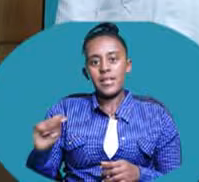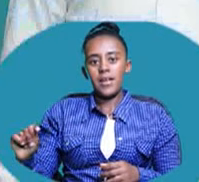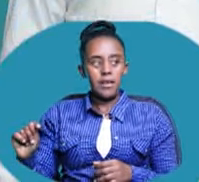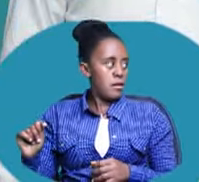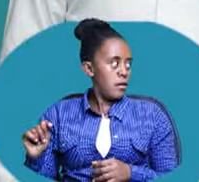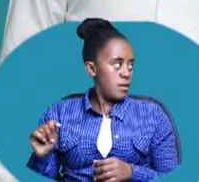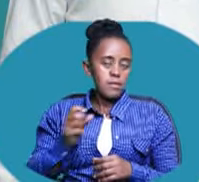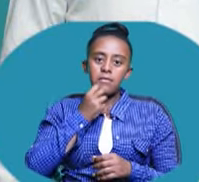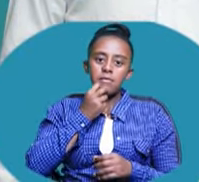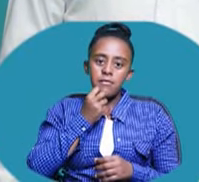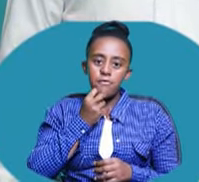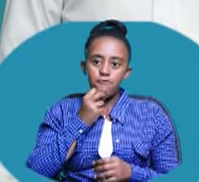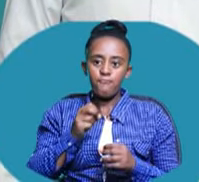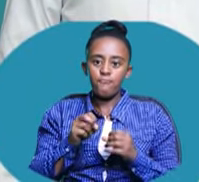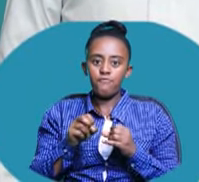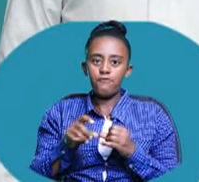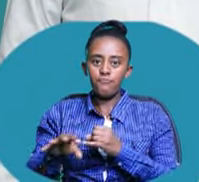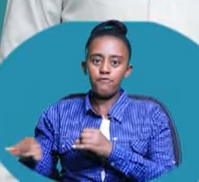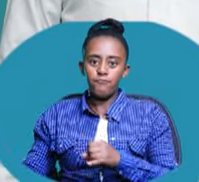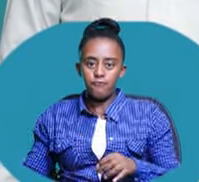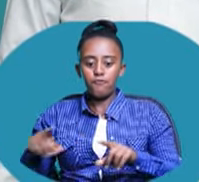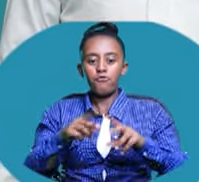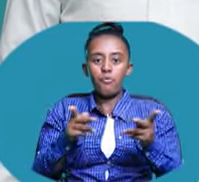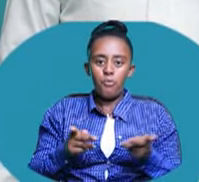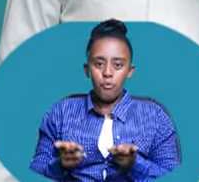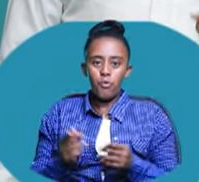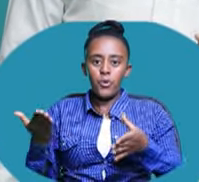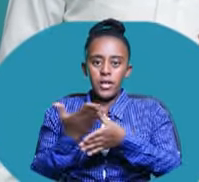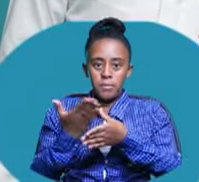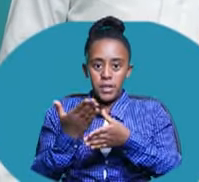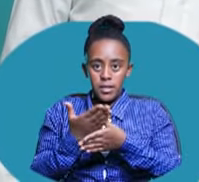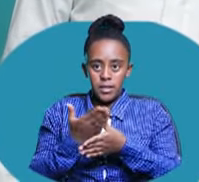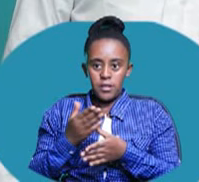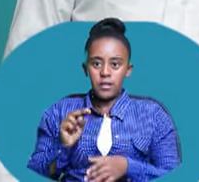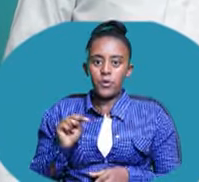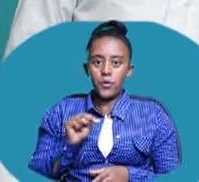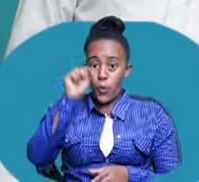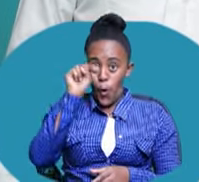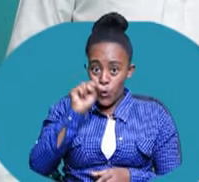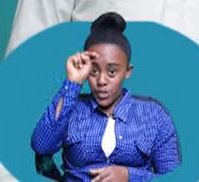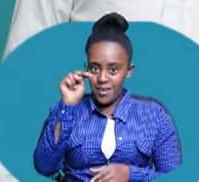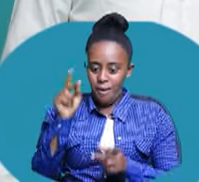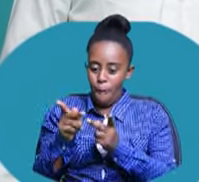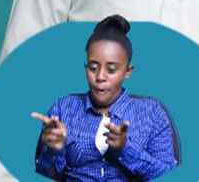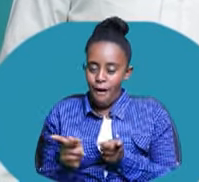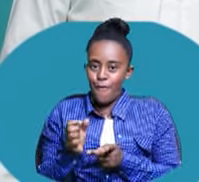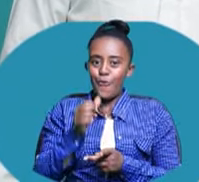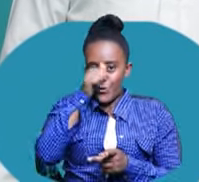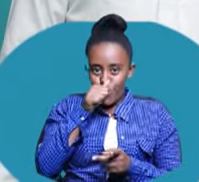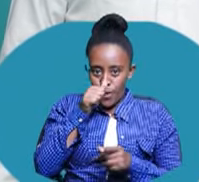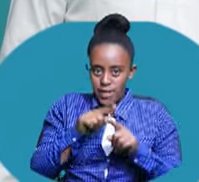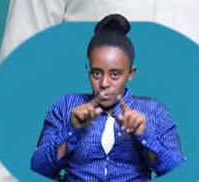of Christian Island Kingdom specifically limited in the northern part of Ethiopia,